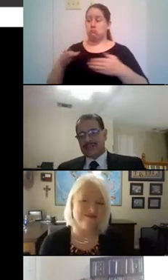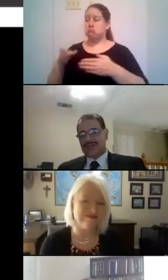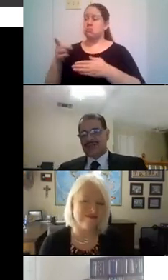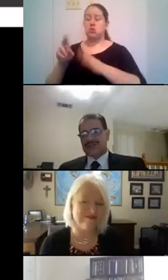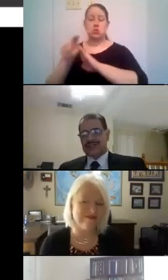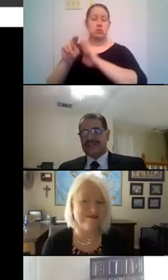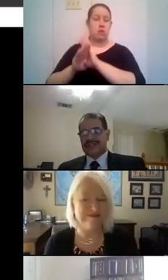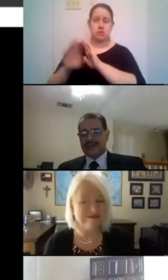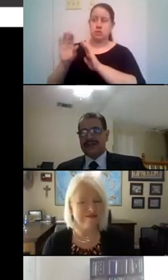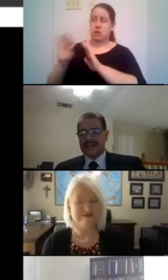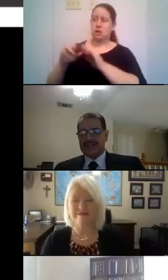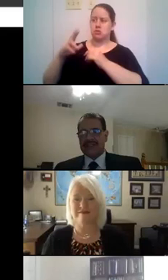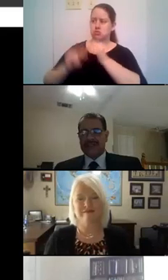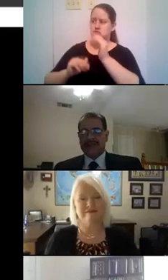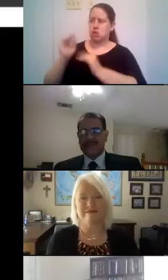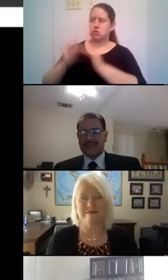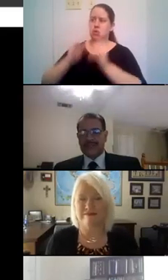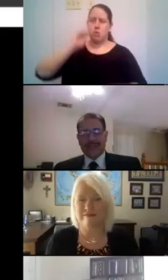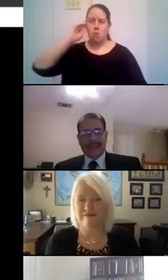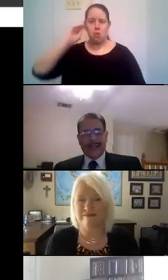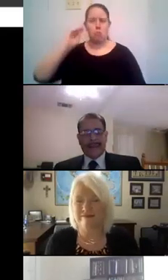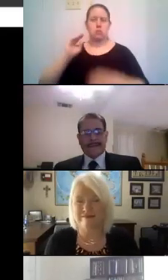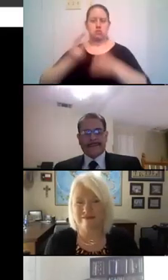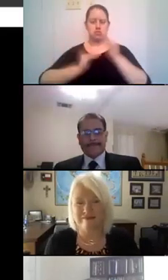the construction in our area, in our region,